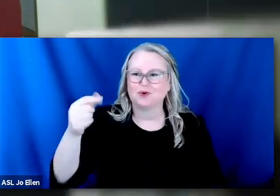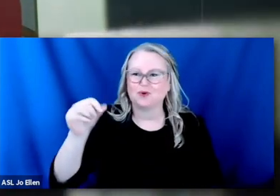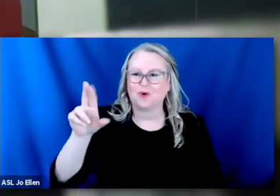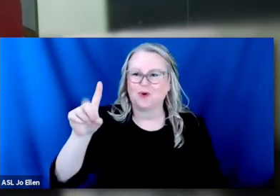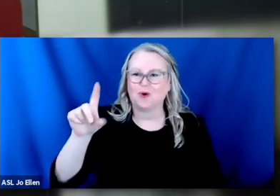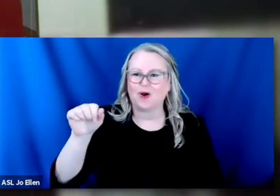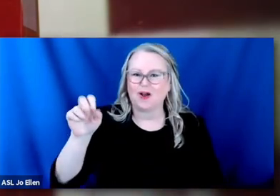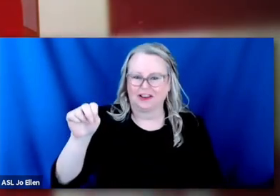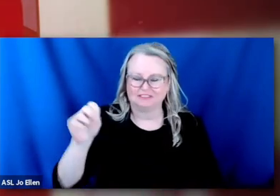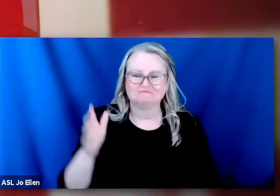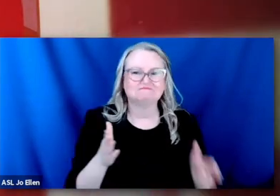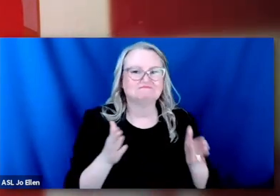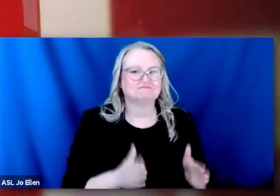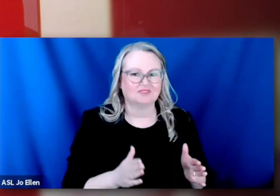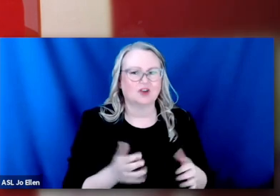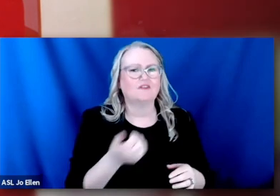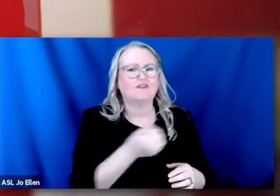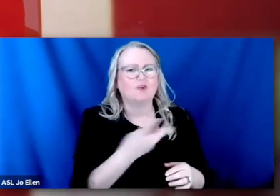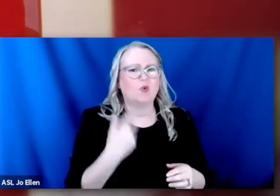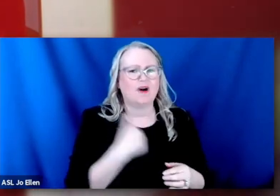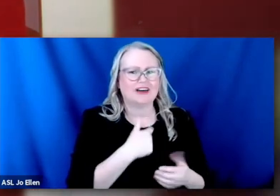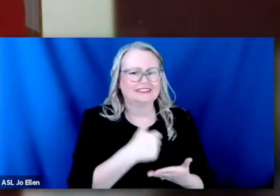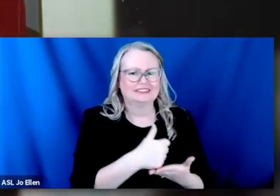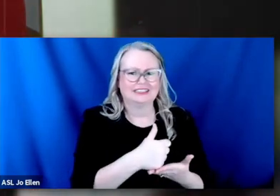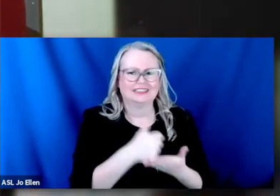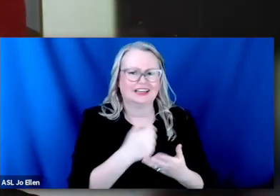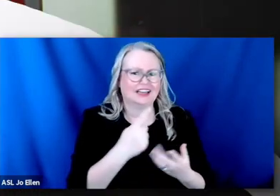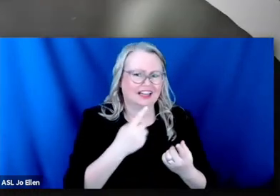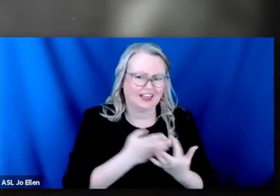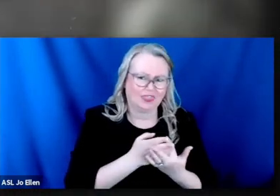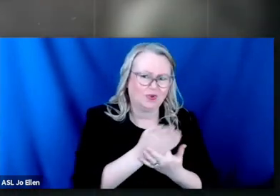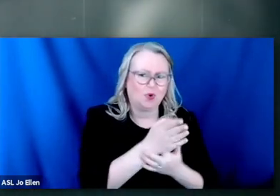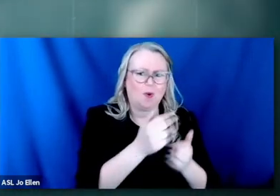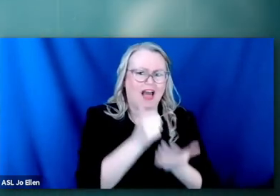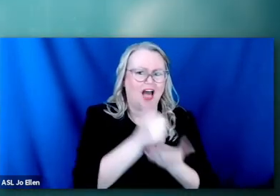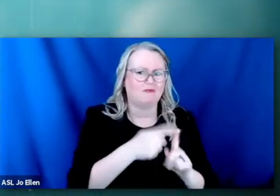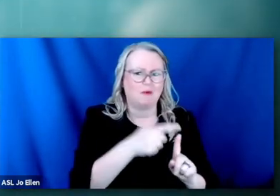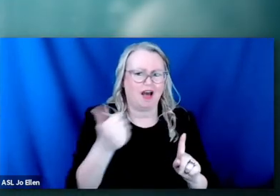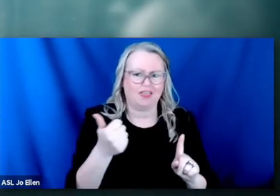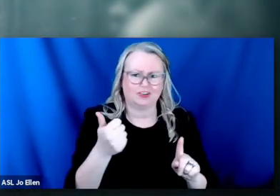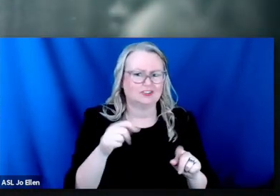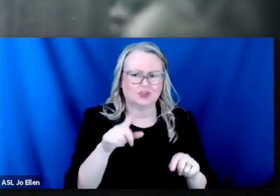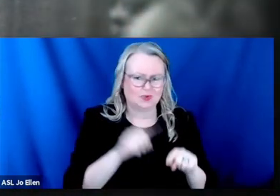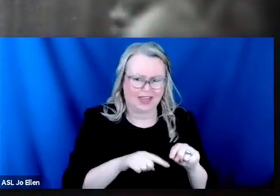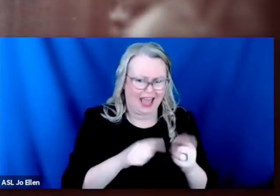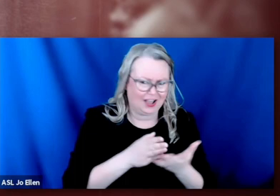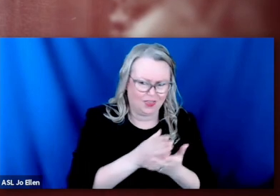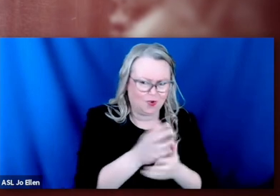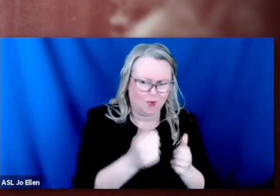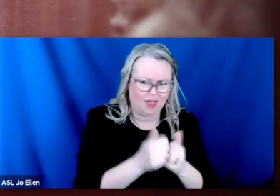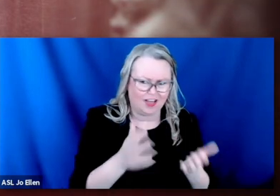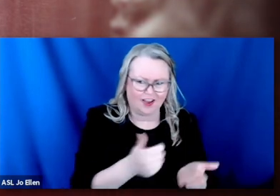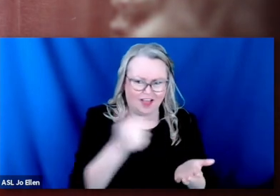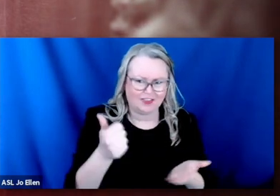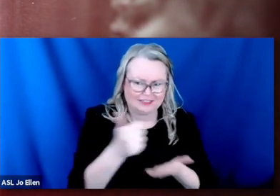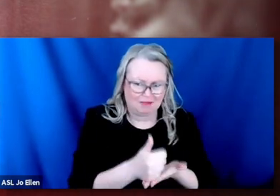to achieve much without the assistance of other people. That's certainly been the case for me. My